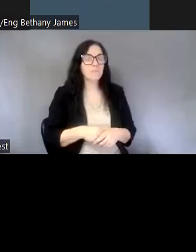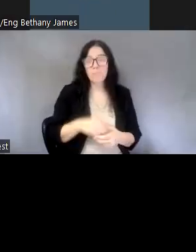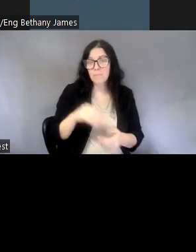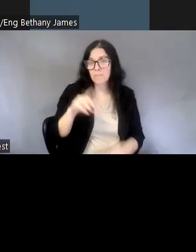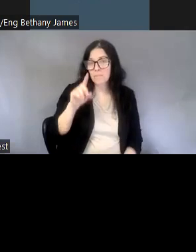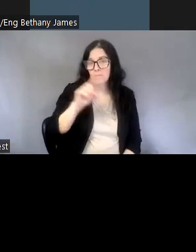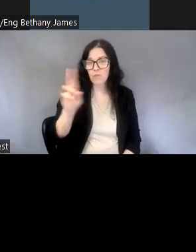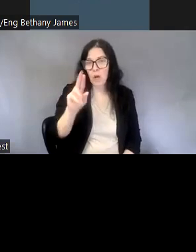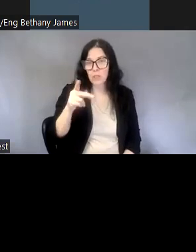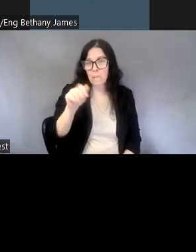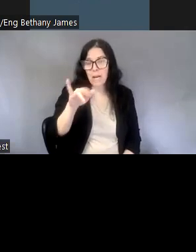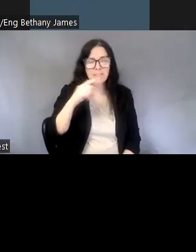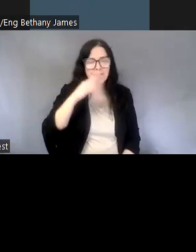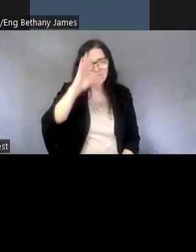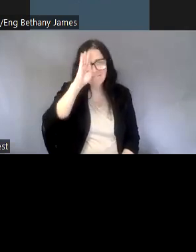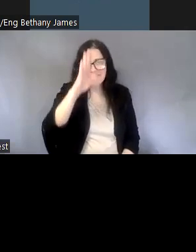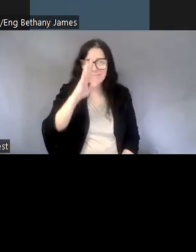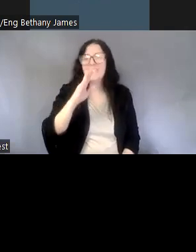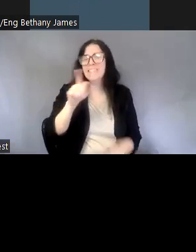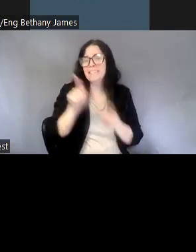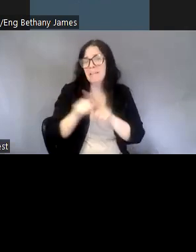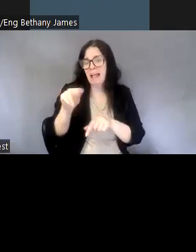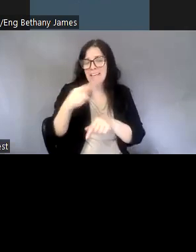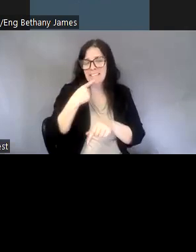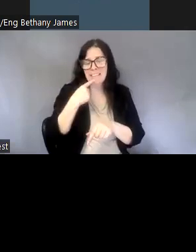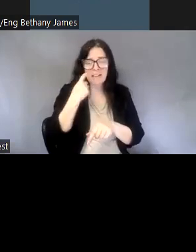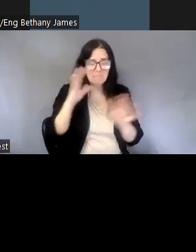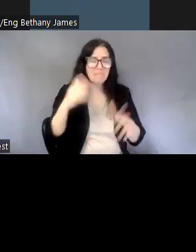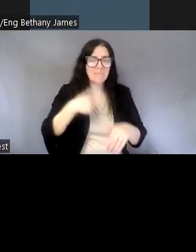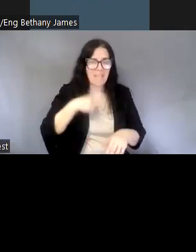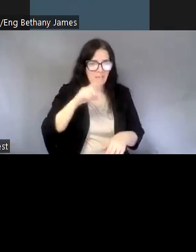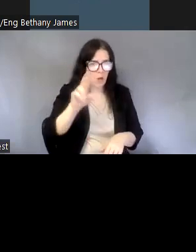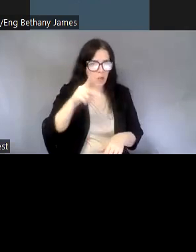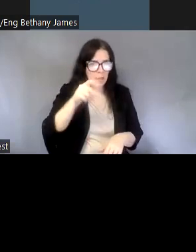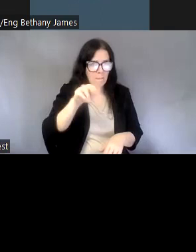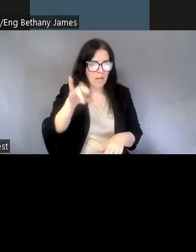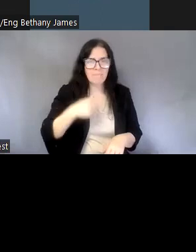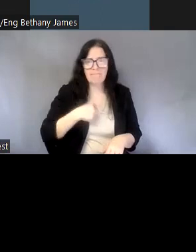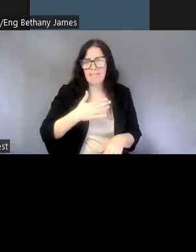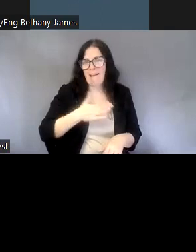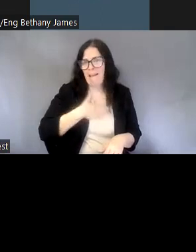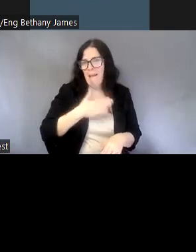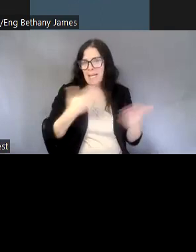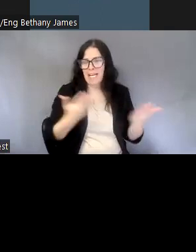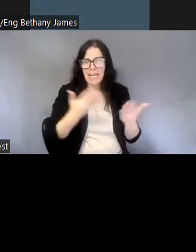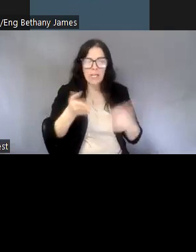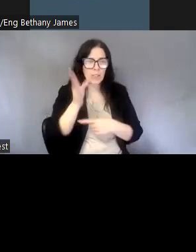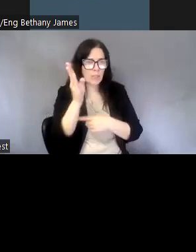Mr. Todd said, my name is Dr. Paris, and I am happy to be doing this presentation